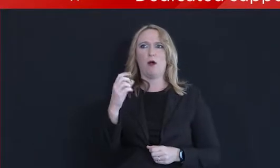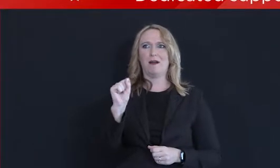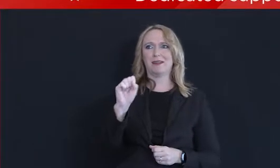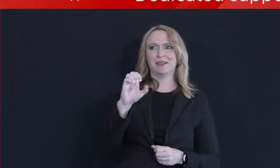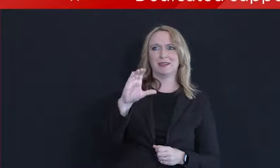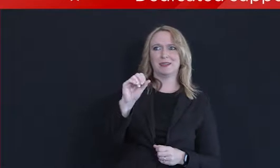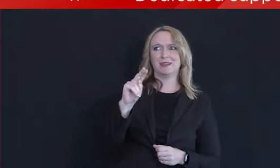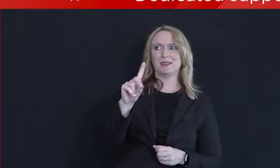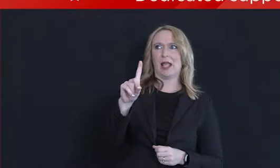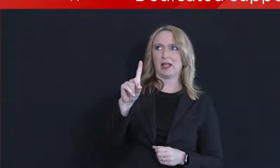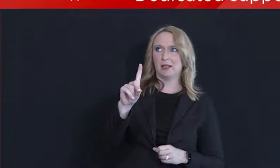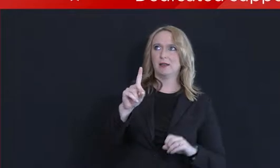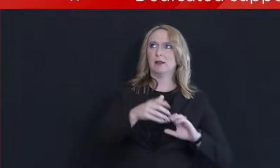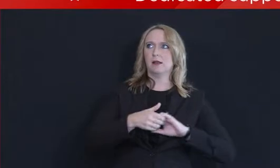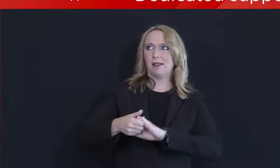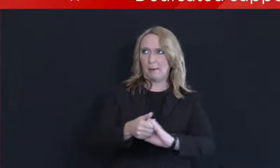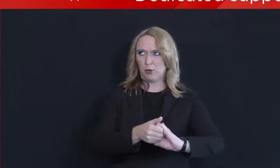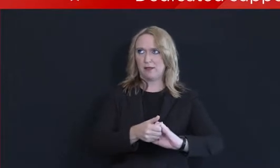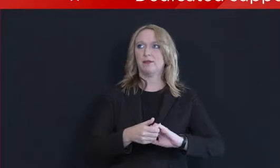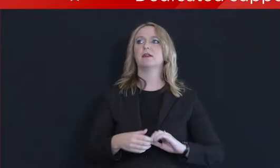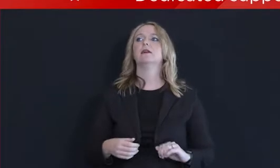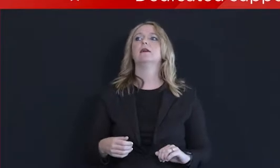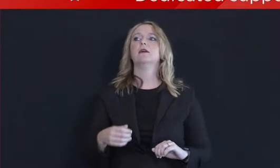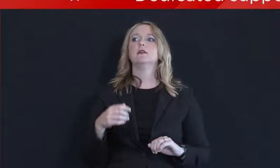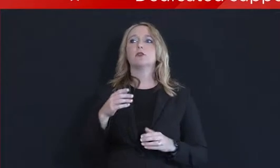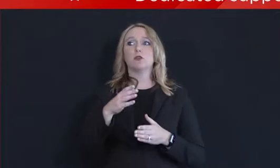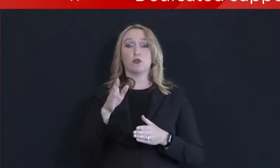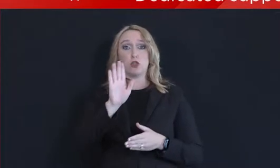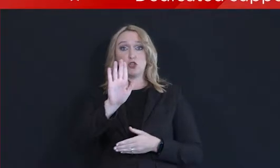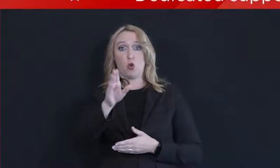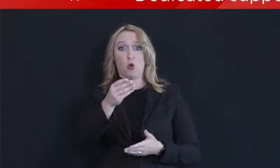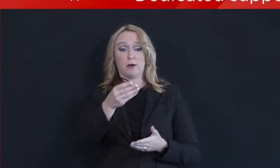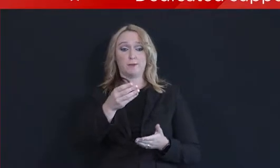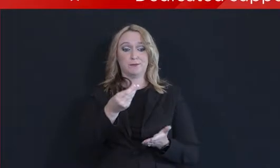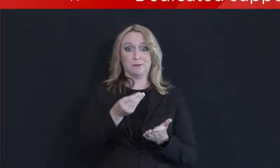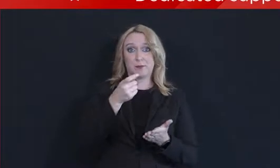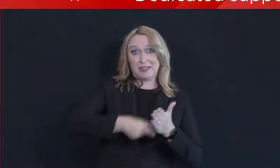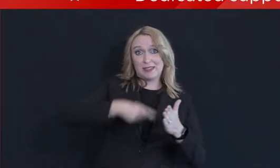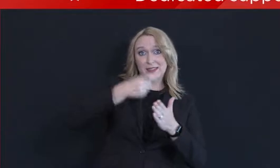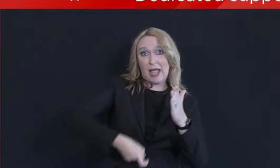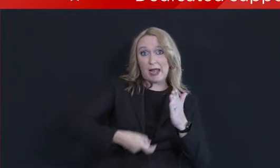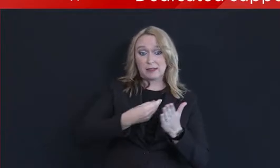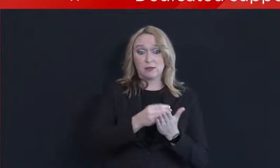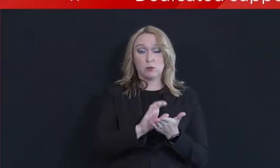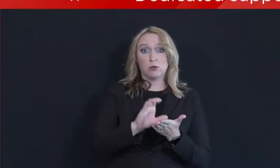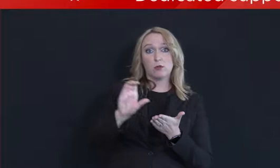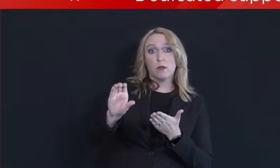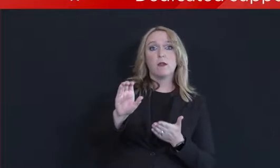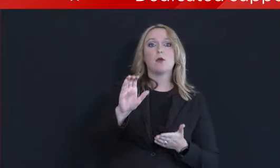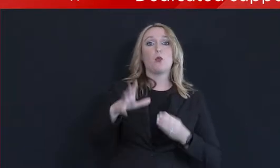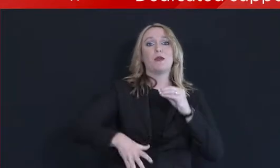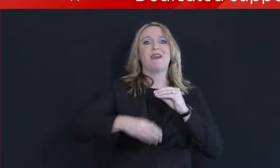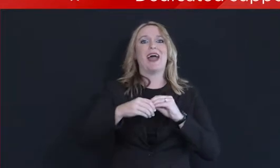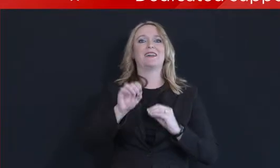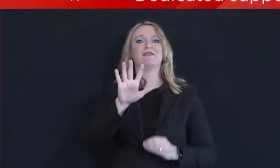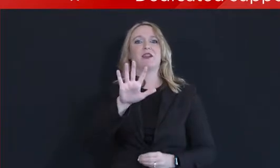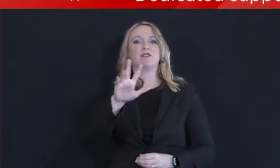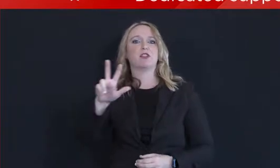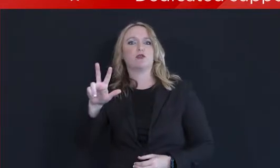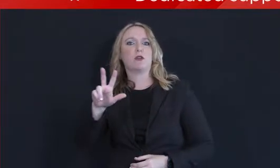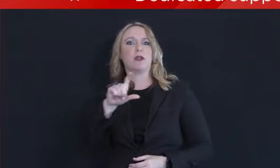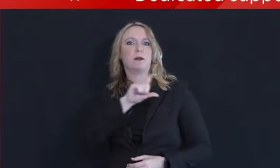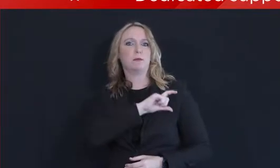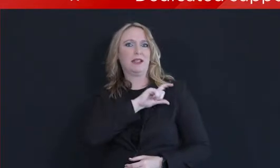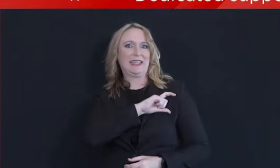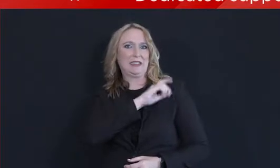fighting violent crime and in your budget as taxpayers we have 53 additional sworn officers that are all